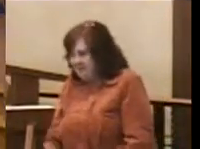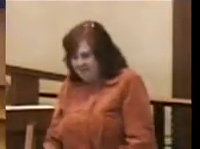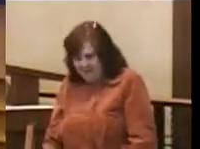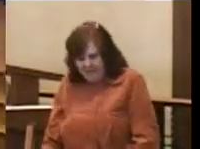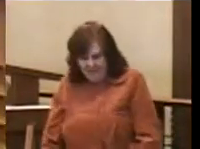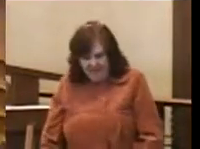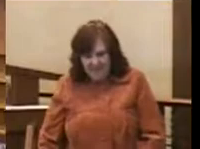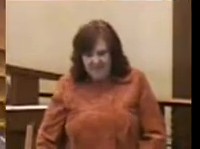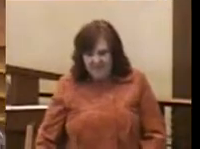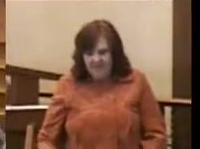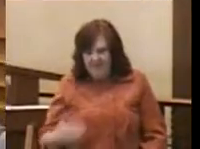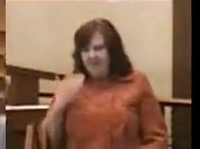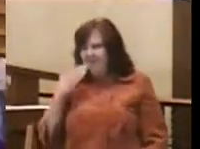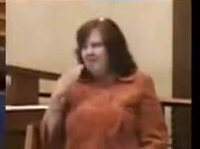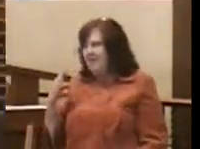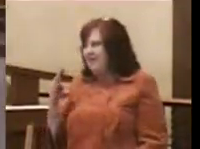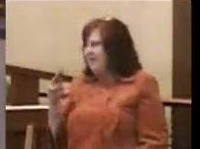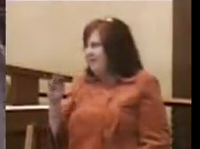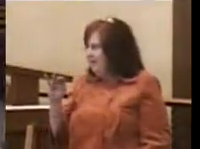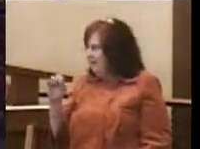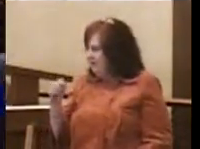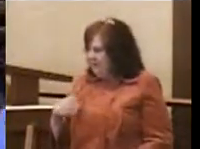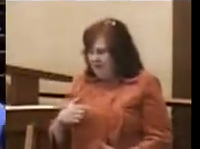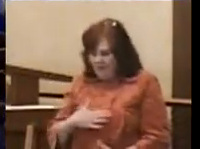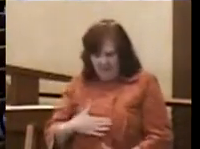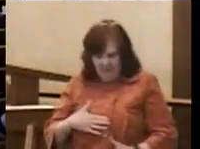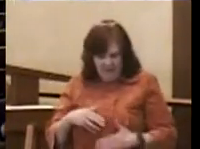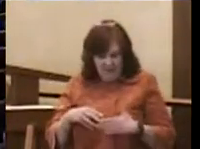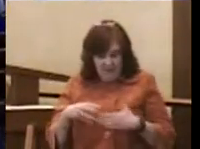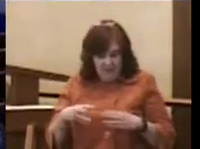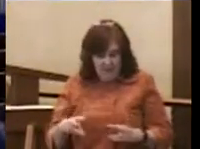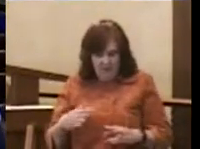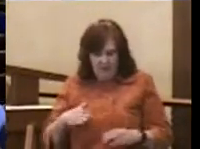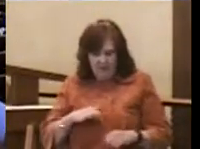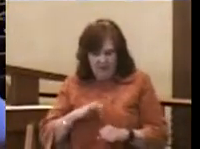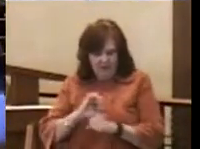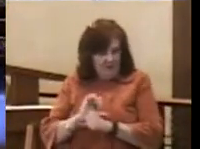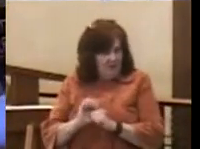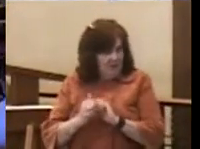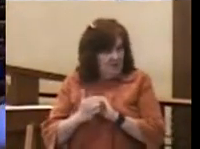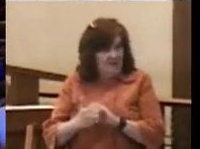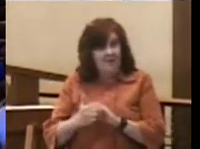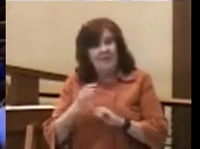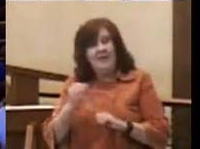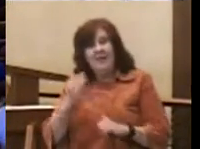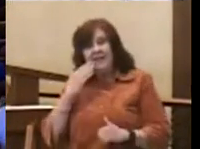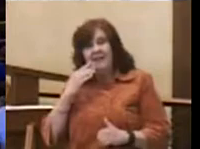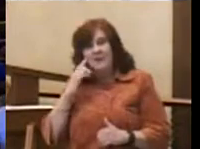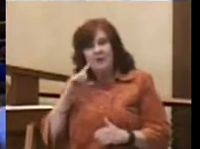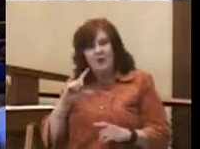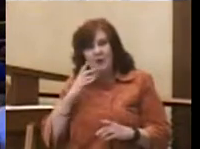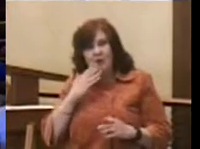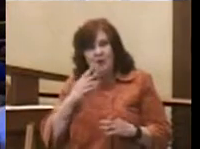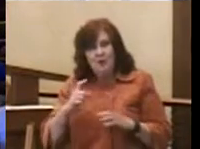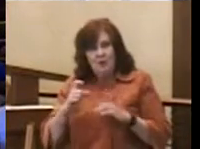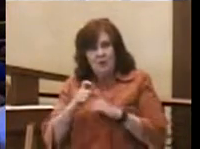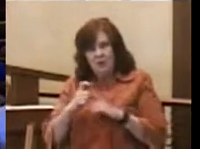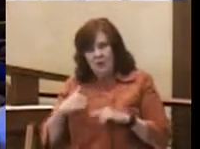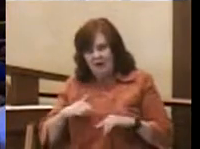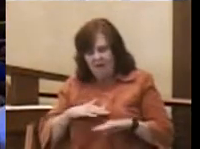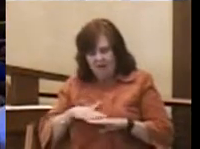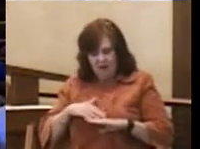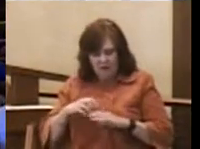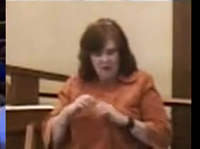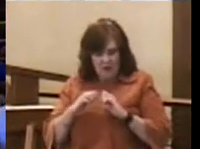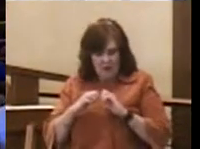Thank you, Mia. We do appreciate the ways that we can work together in ministry, and thanks for the good word. We are called to